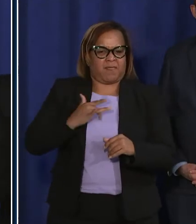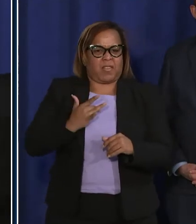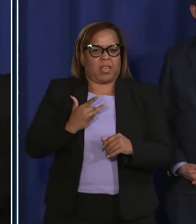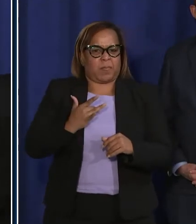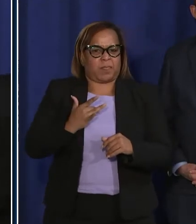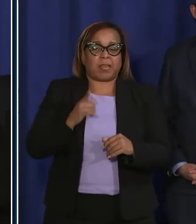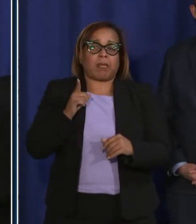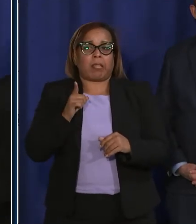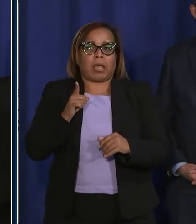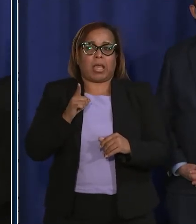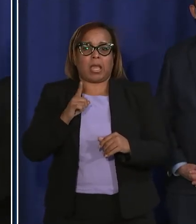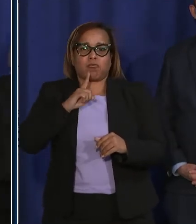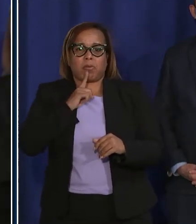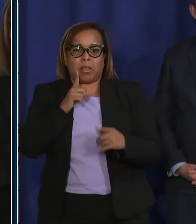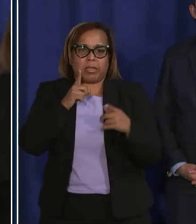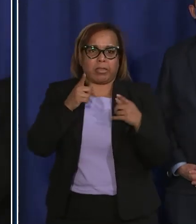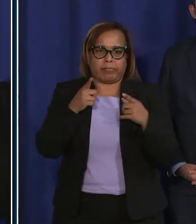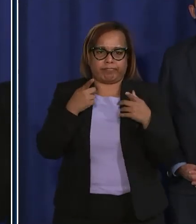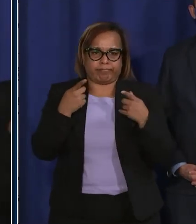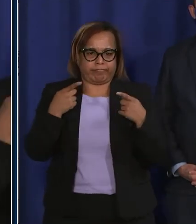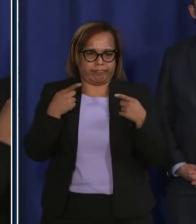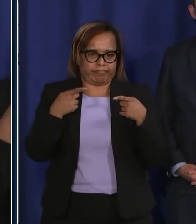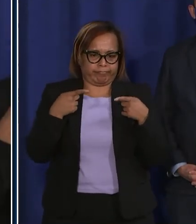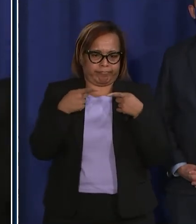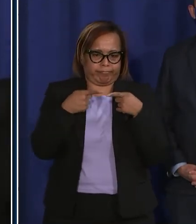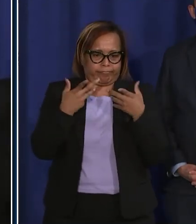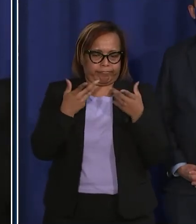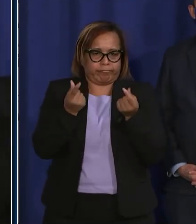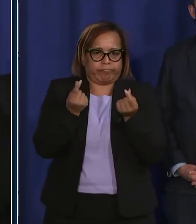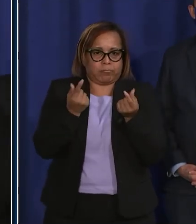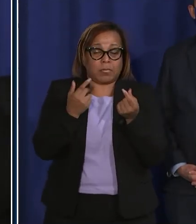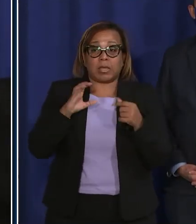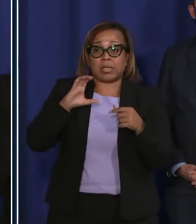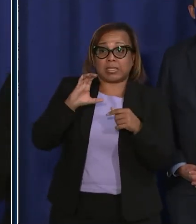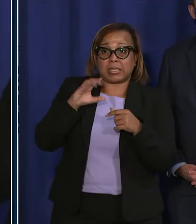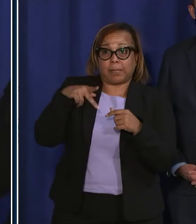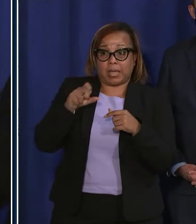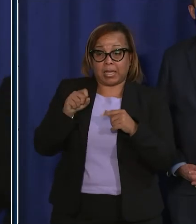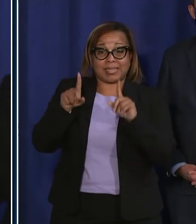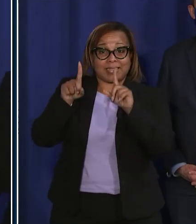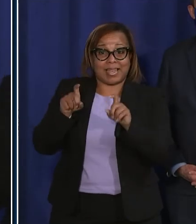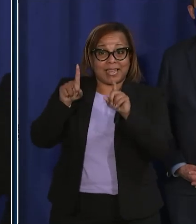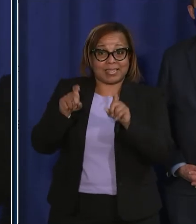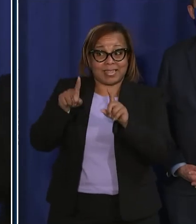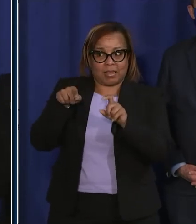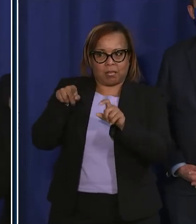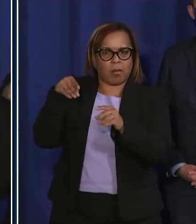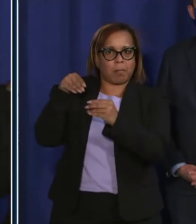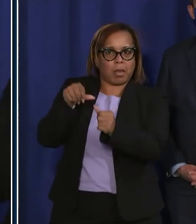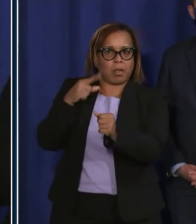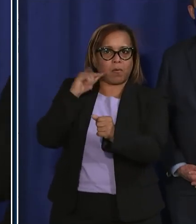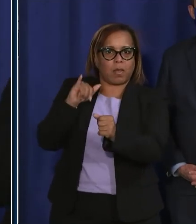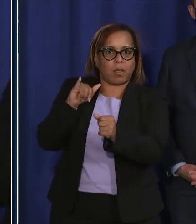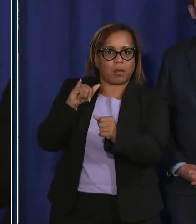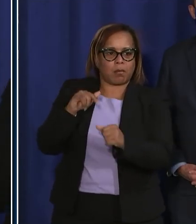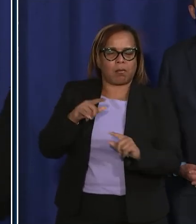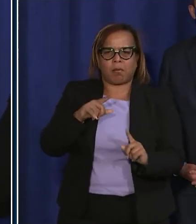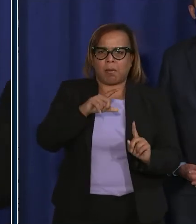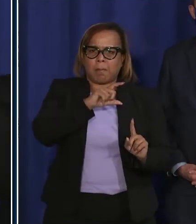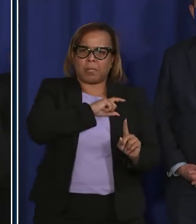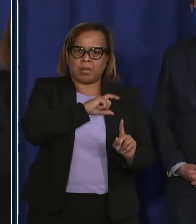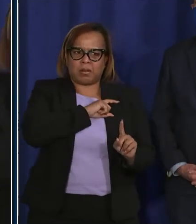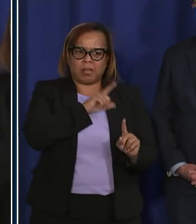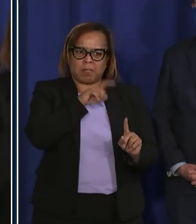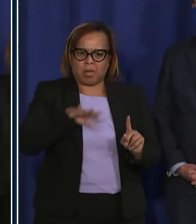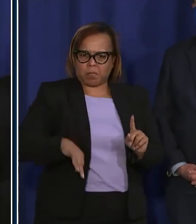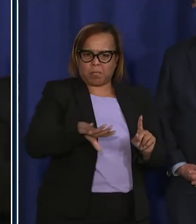they were at an impasse and went to arbitration, CPS testing is being paid for. Police, they had to pay for